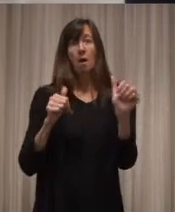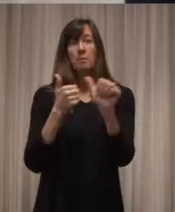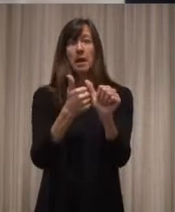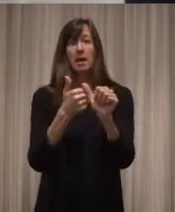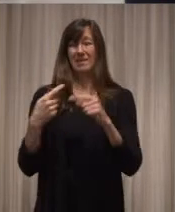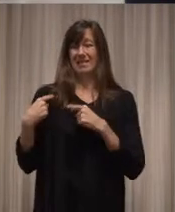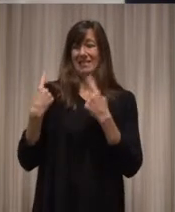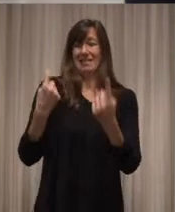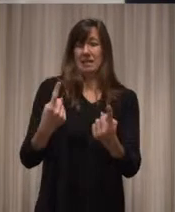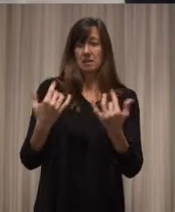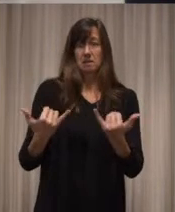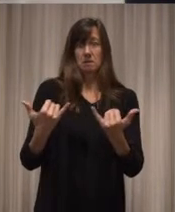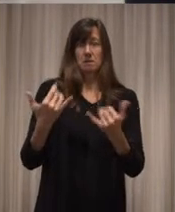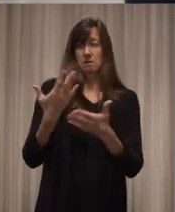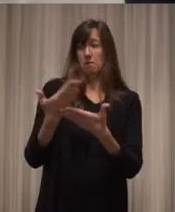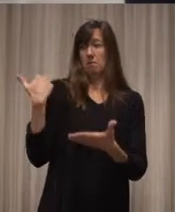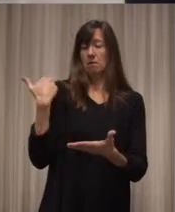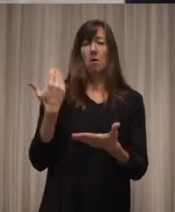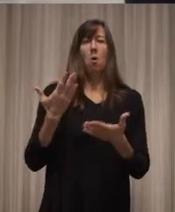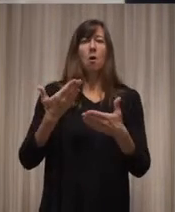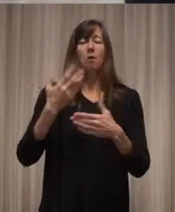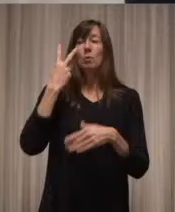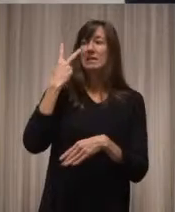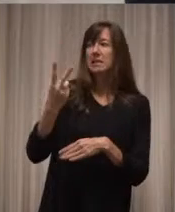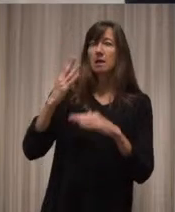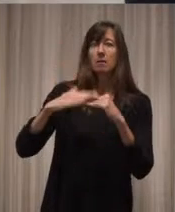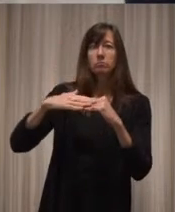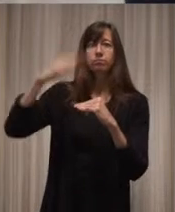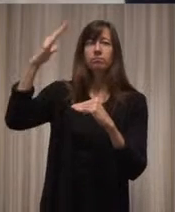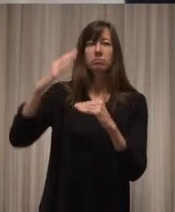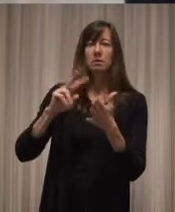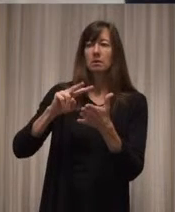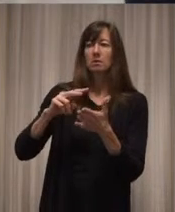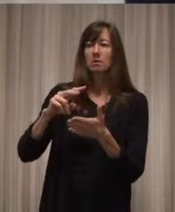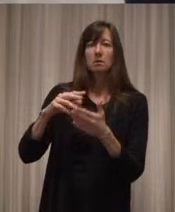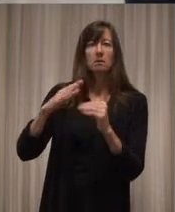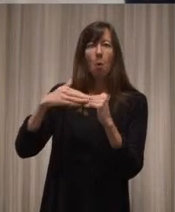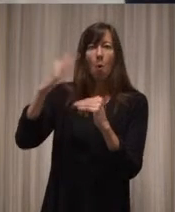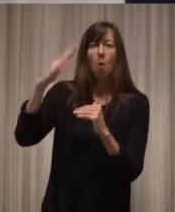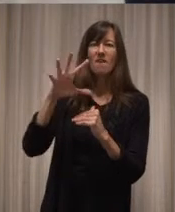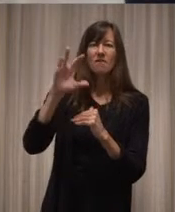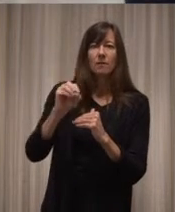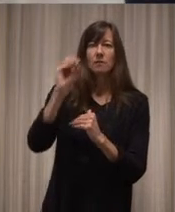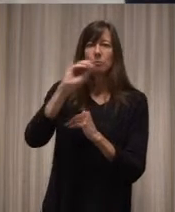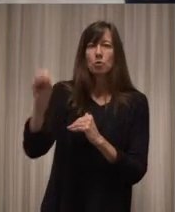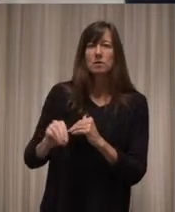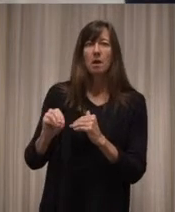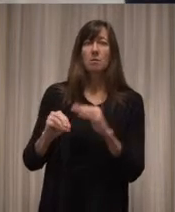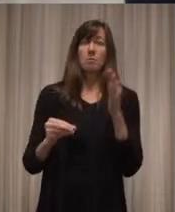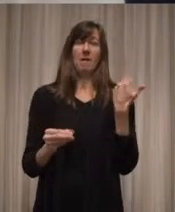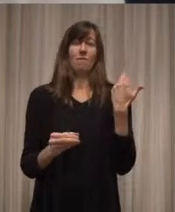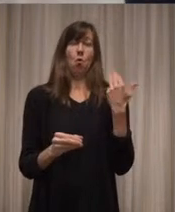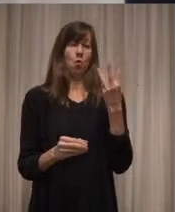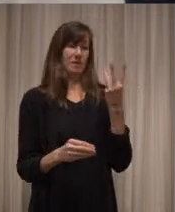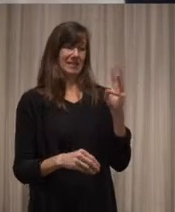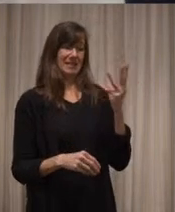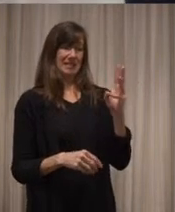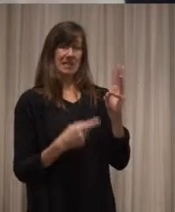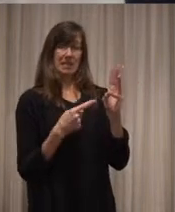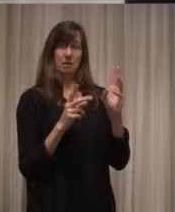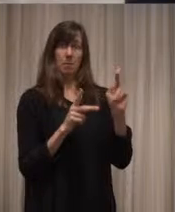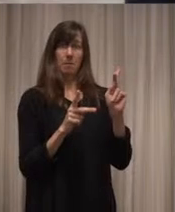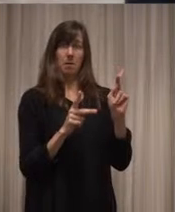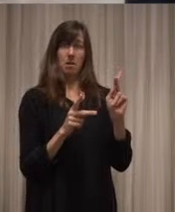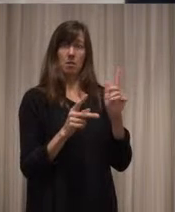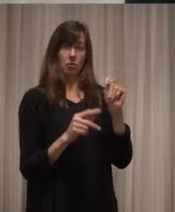an over 50% increase in our hospitalizations in Ulster County. We went from 16 at our last update on Thursday to